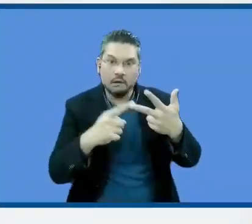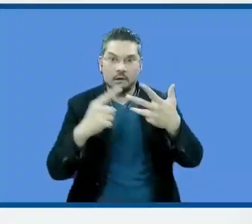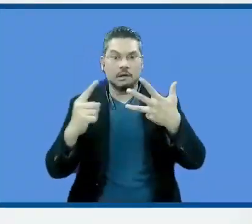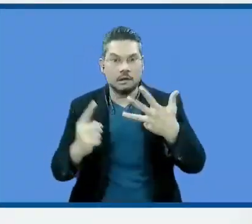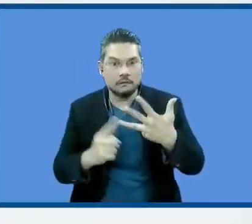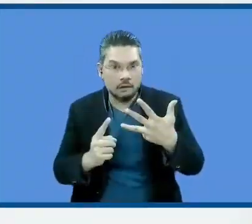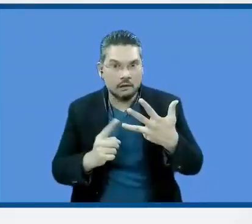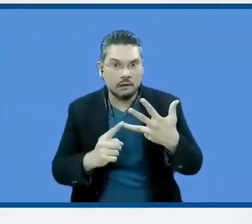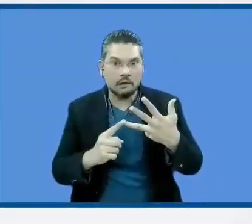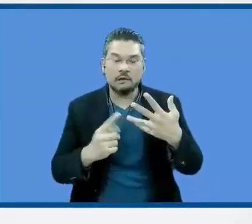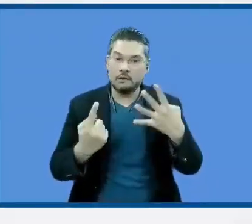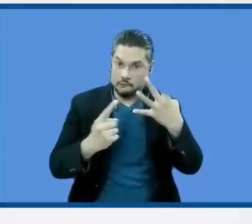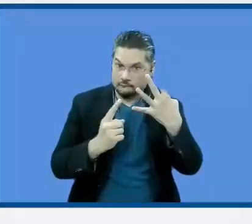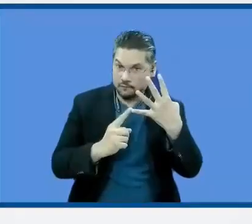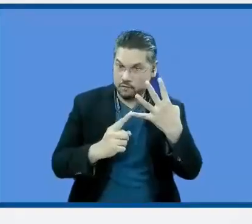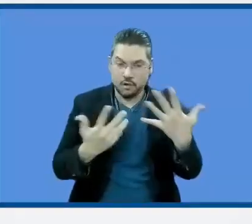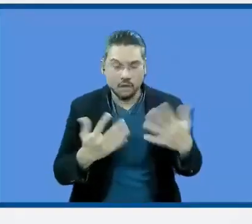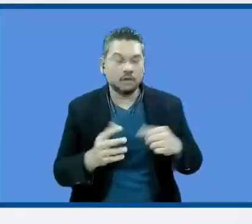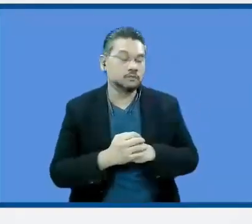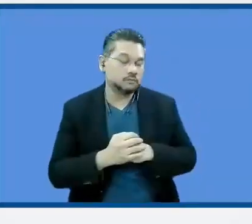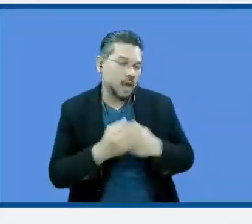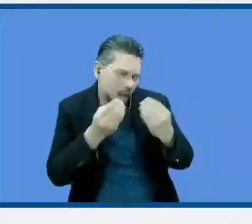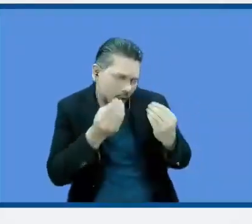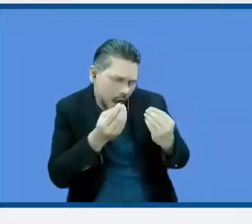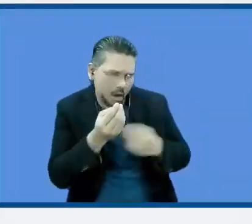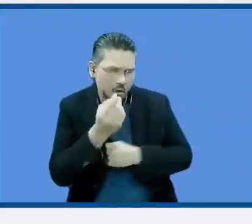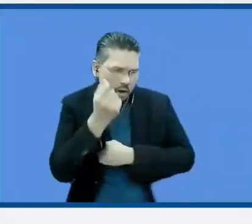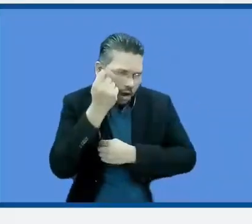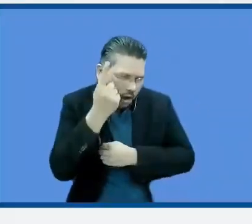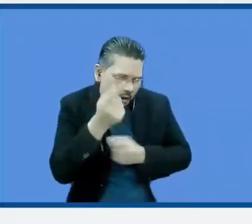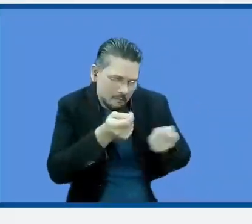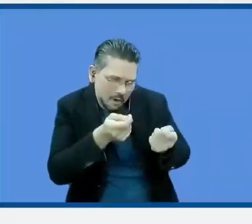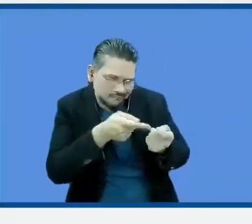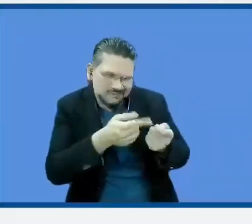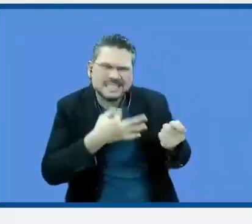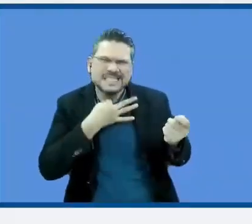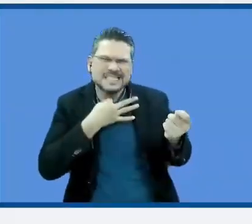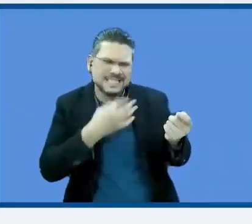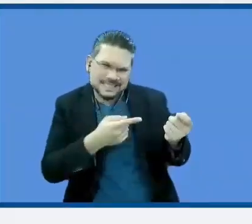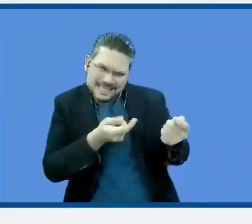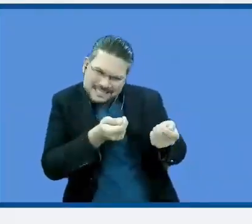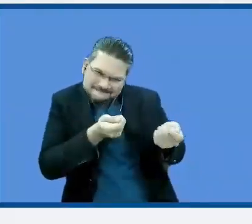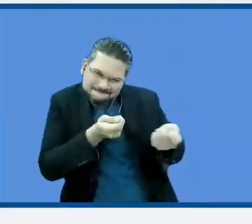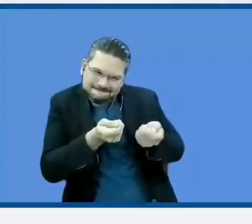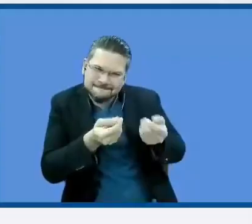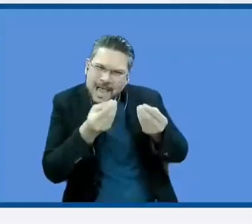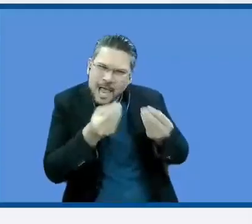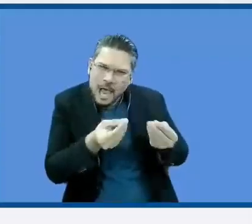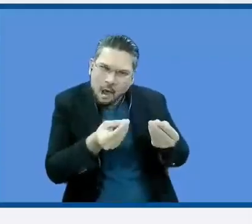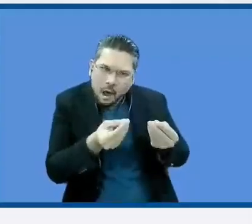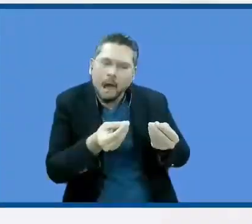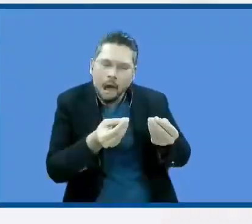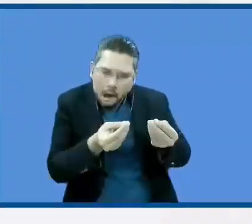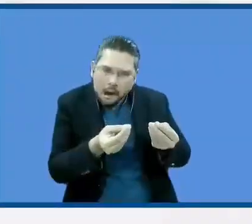understand and manage this risk in a better way in a recently more